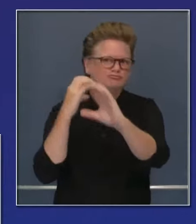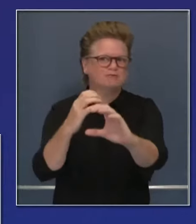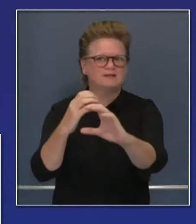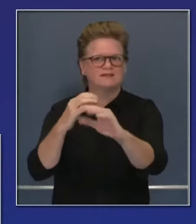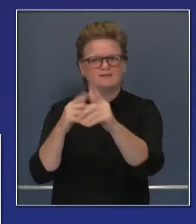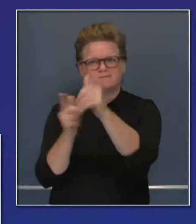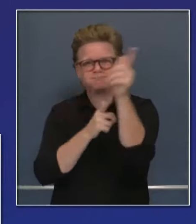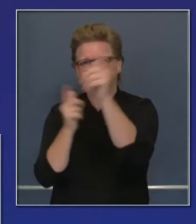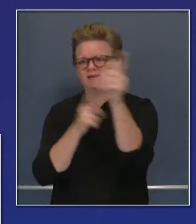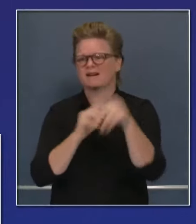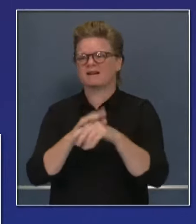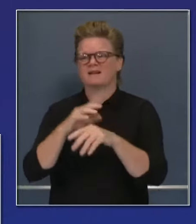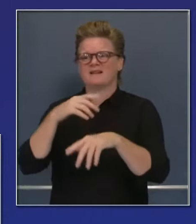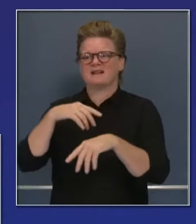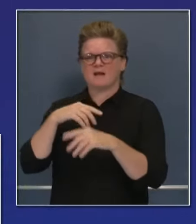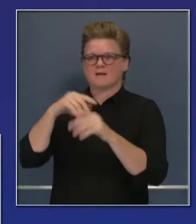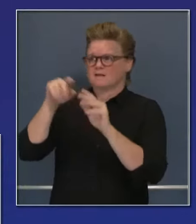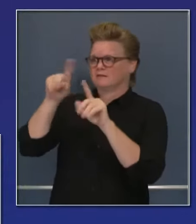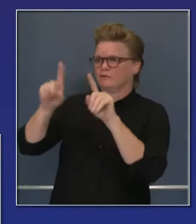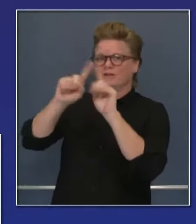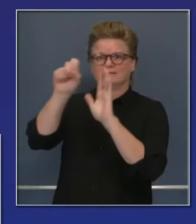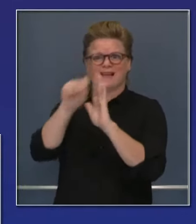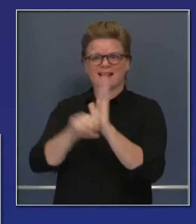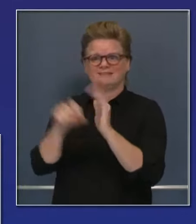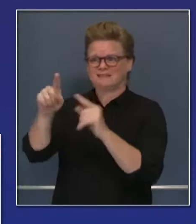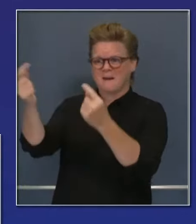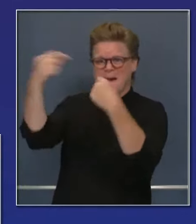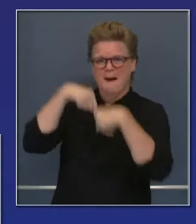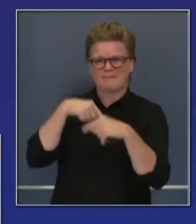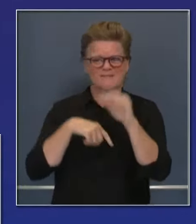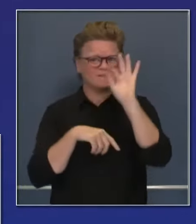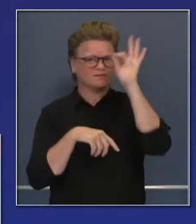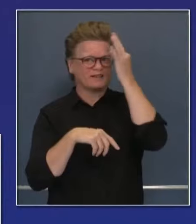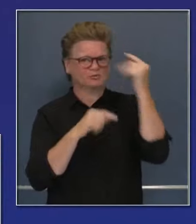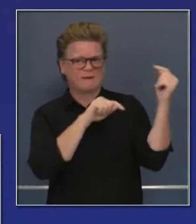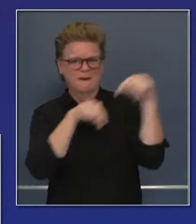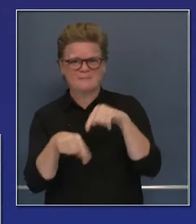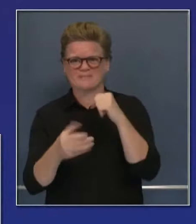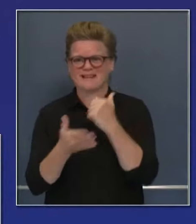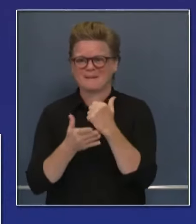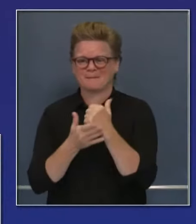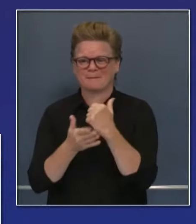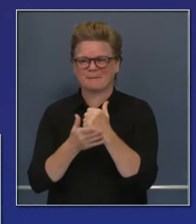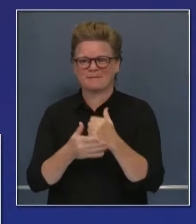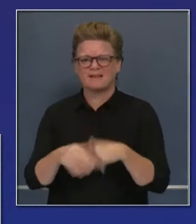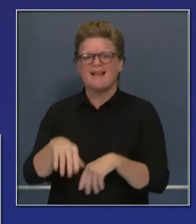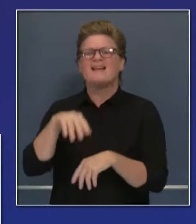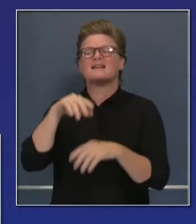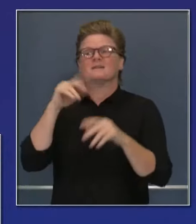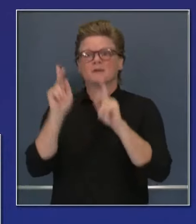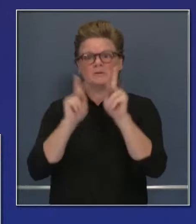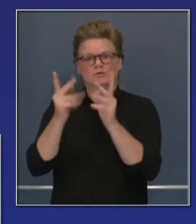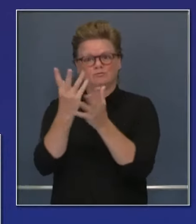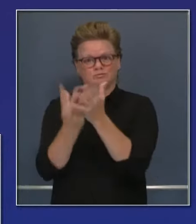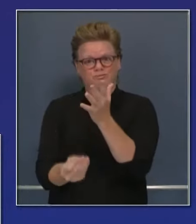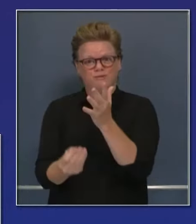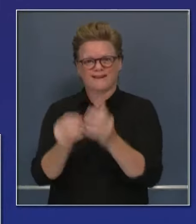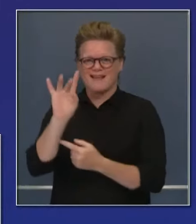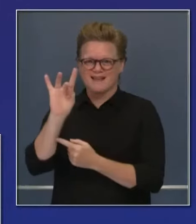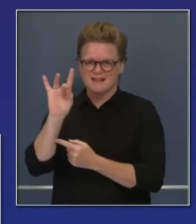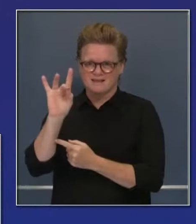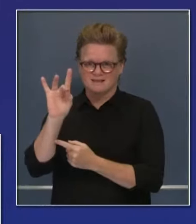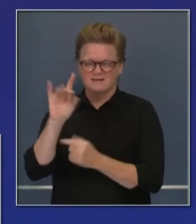support that will come from the federal government. Tragically, we've lost 8 lives so far this wildfire season, and we